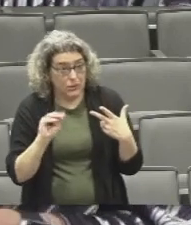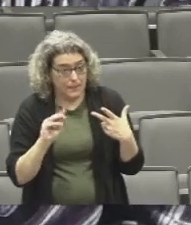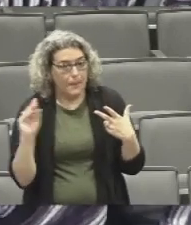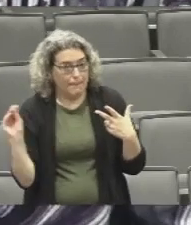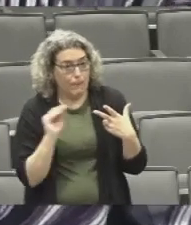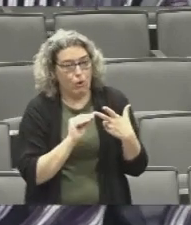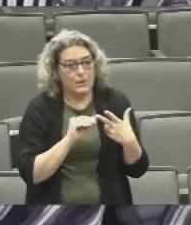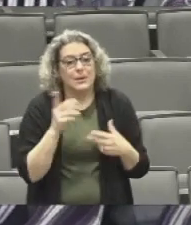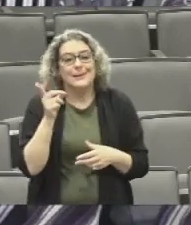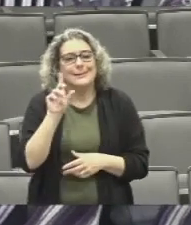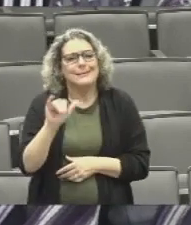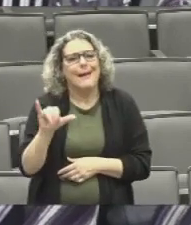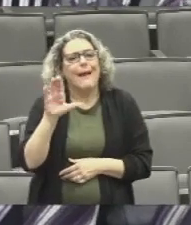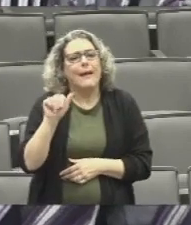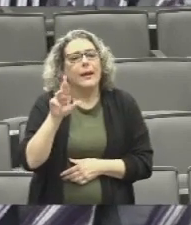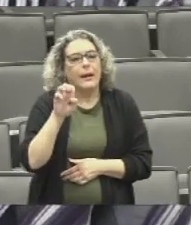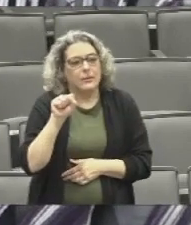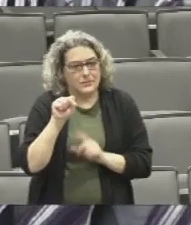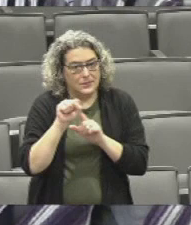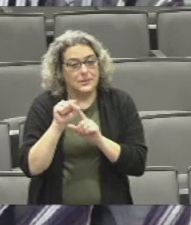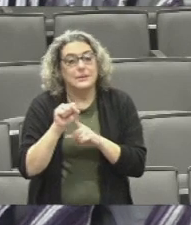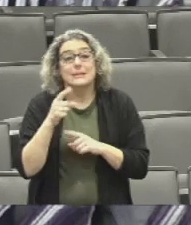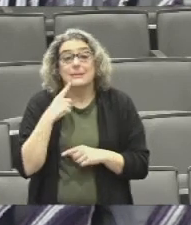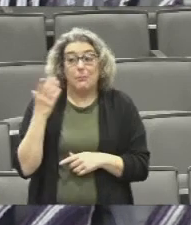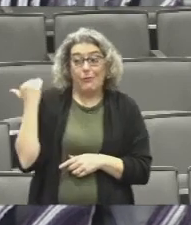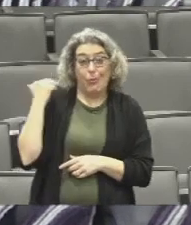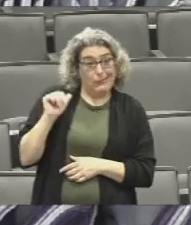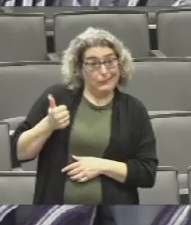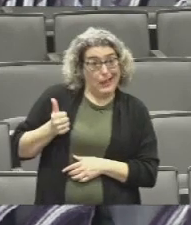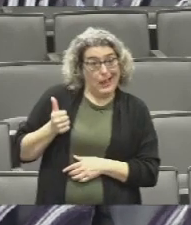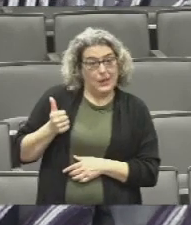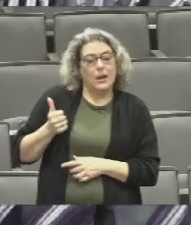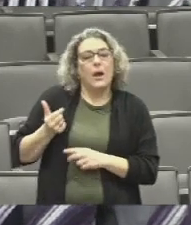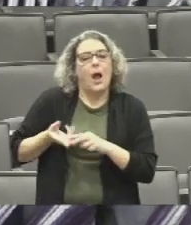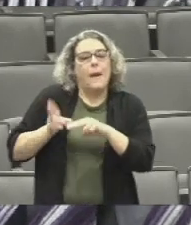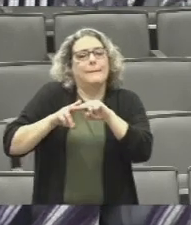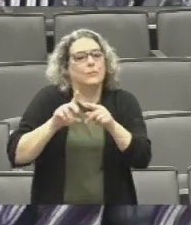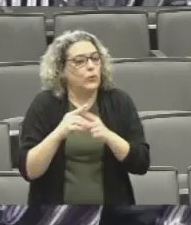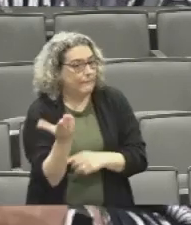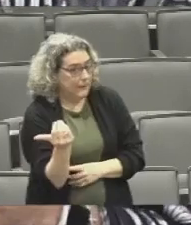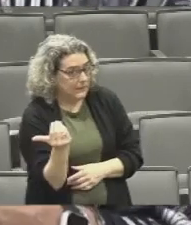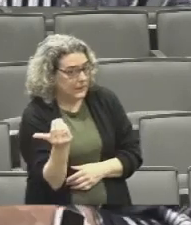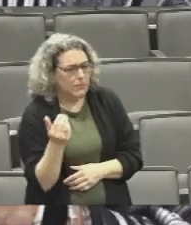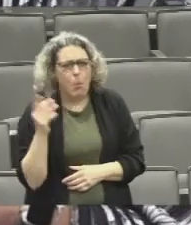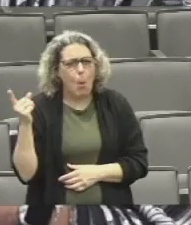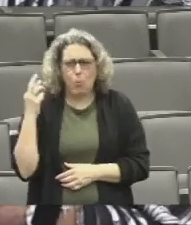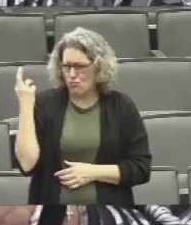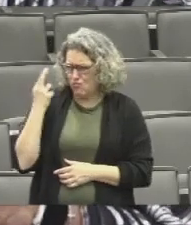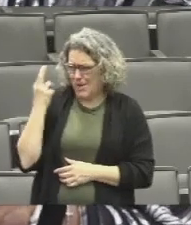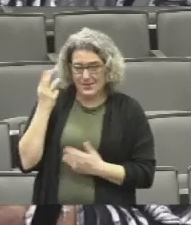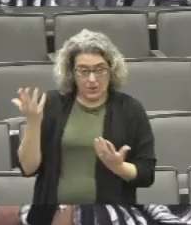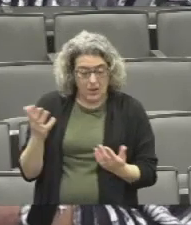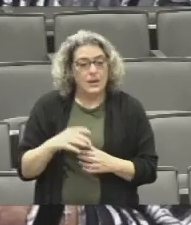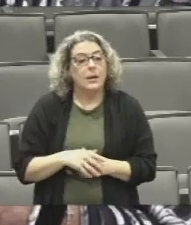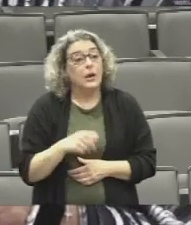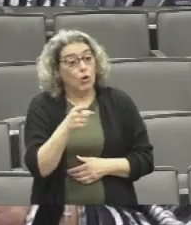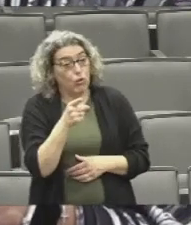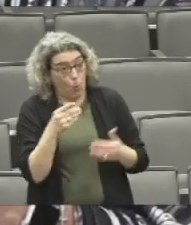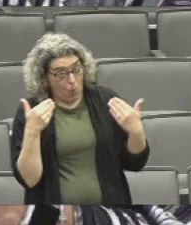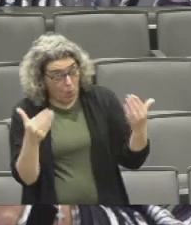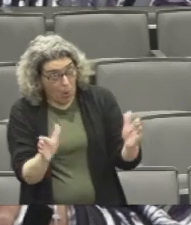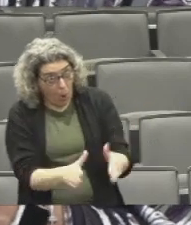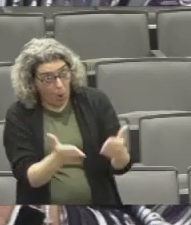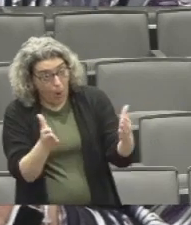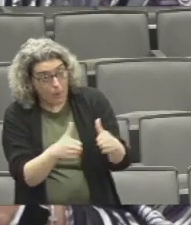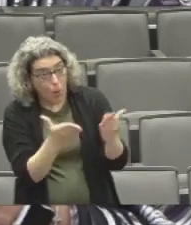was daycares. They increased the daycare number from 10 to 15. The reason for it is that if you are opening up